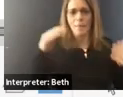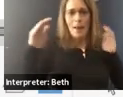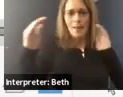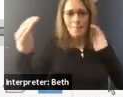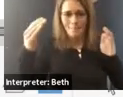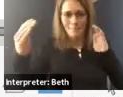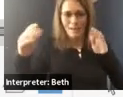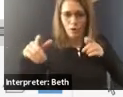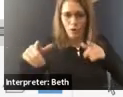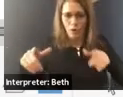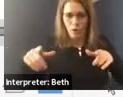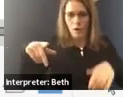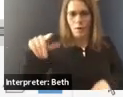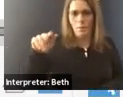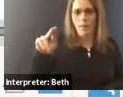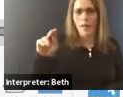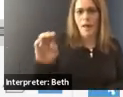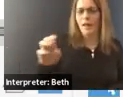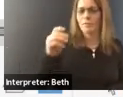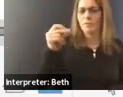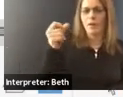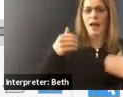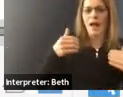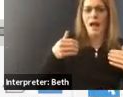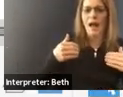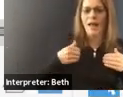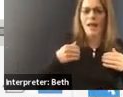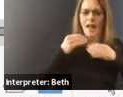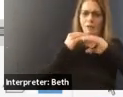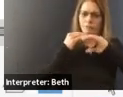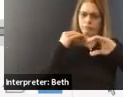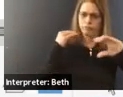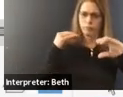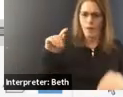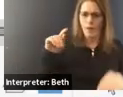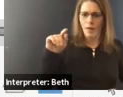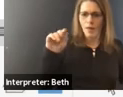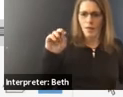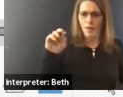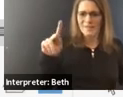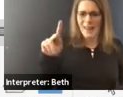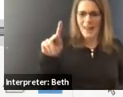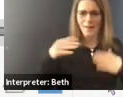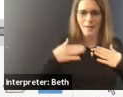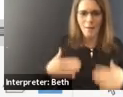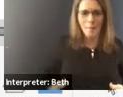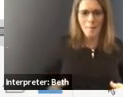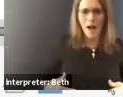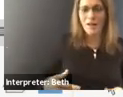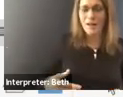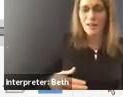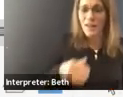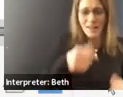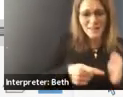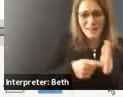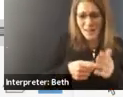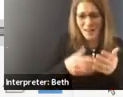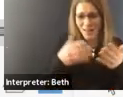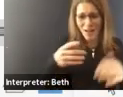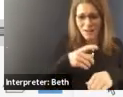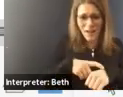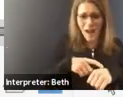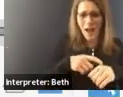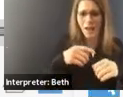tank body. Did not take me much time at all to build this out and give myself